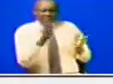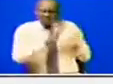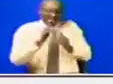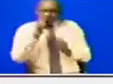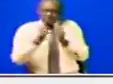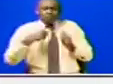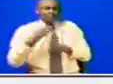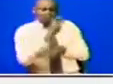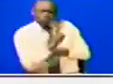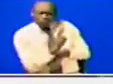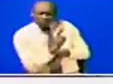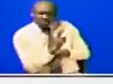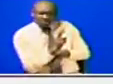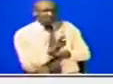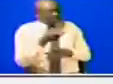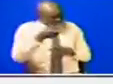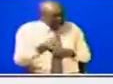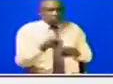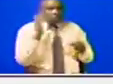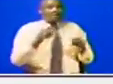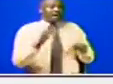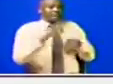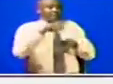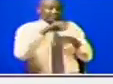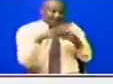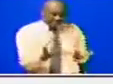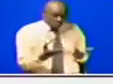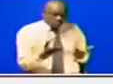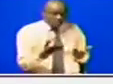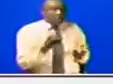are we prioritizing and what are the real consequences, because we seem to be doing a lot of both. Okay.